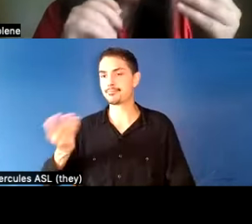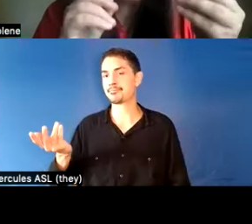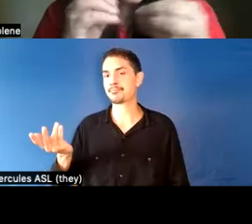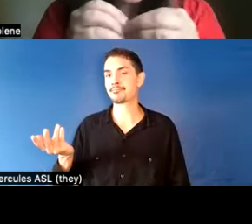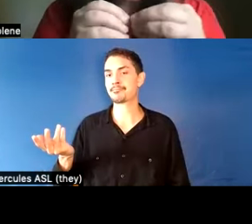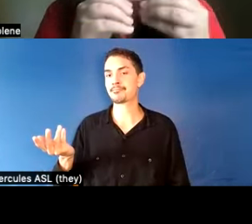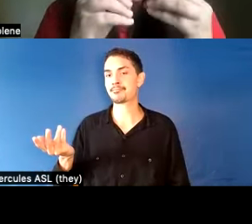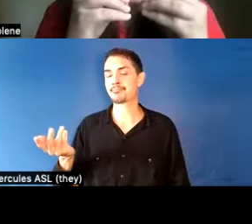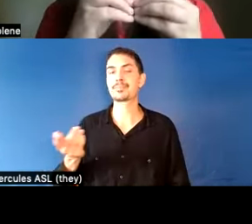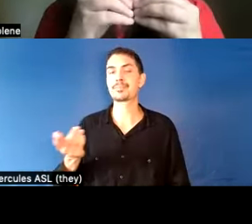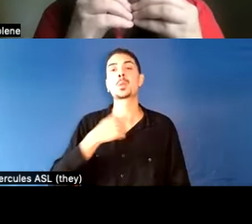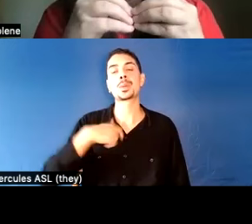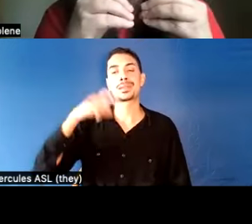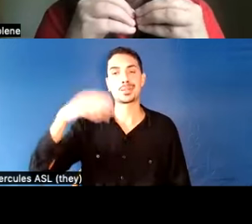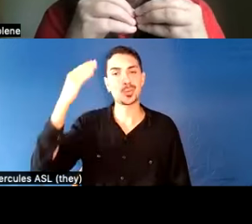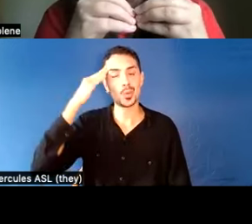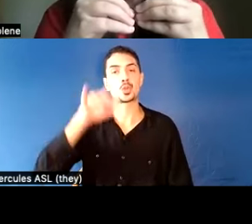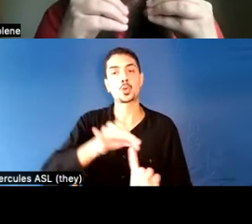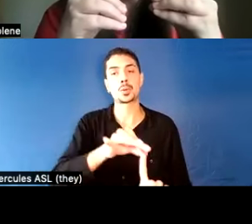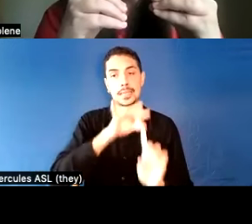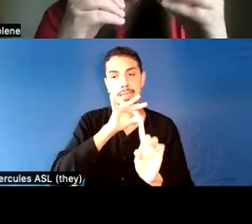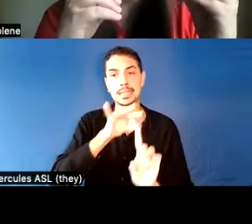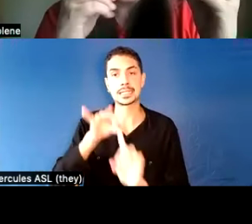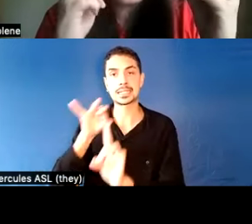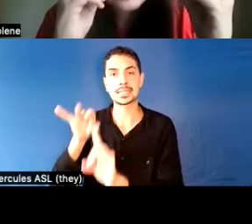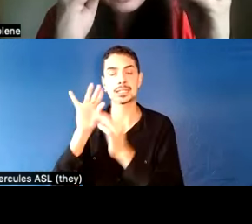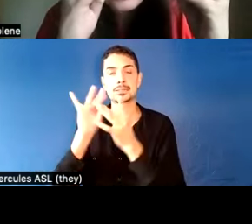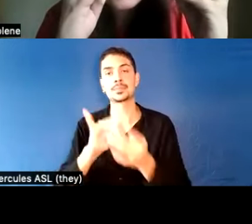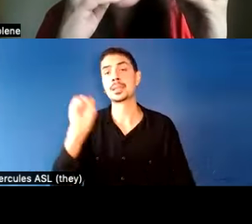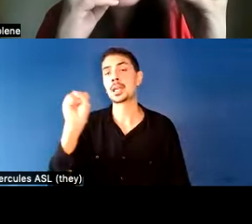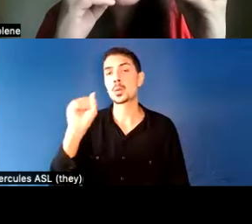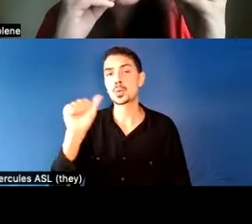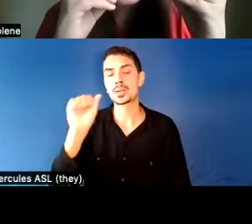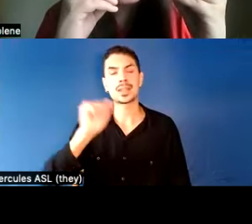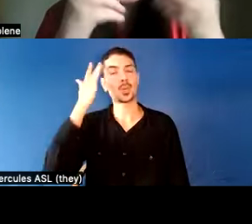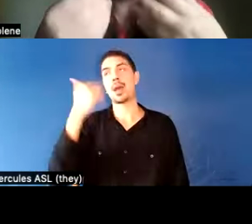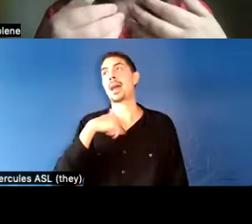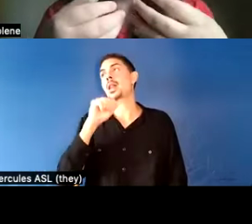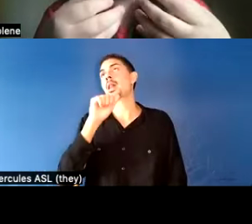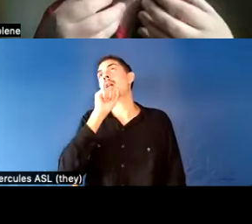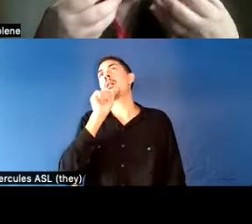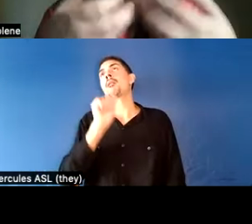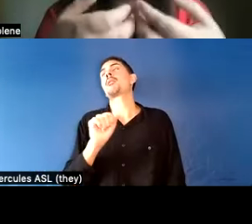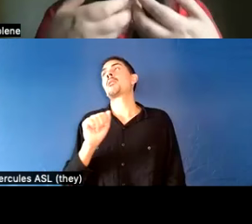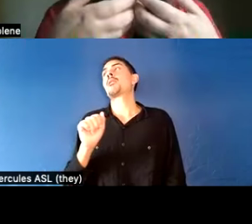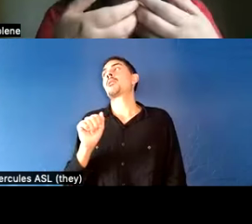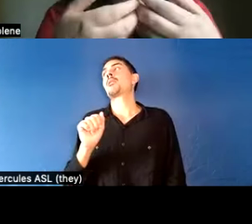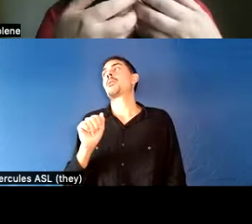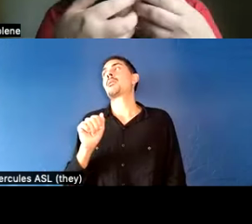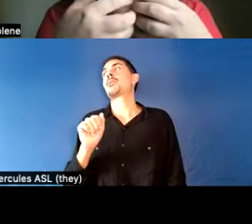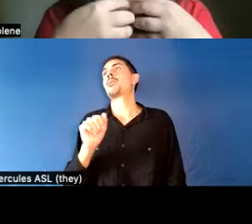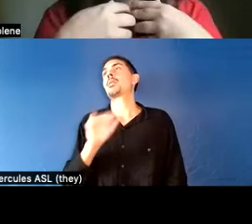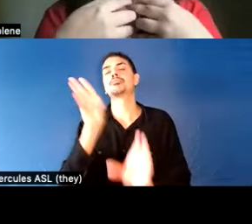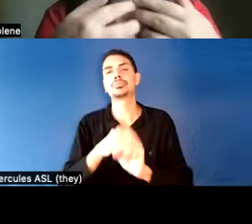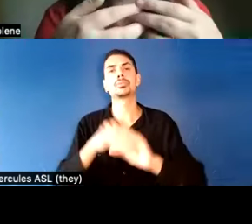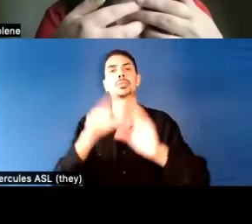So by knowing what the uniquenesses are about sexual assault, which is why I love, being a part of a tribal coalition